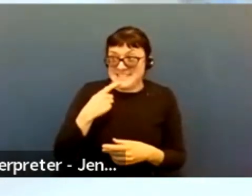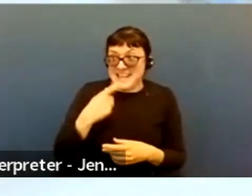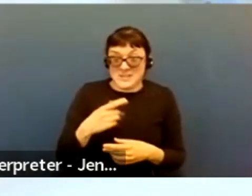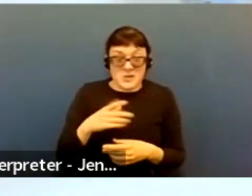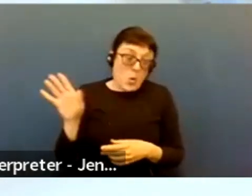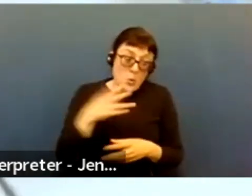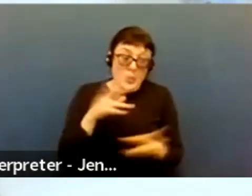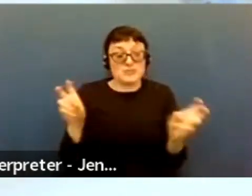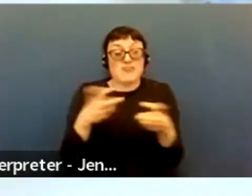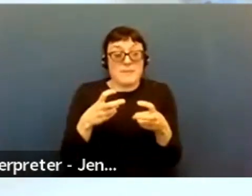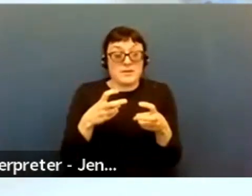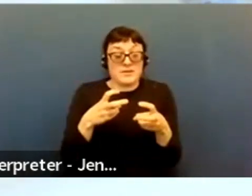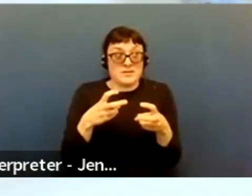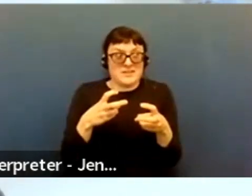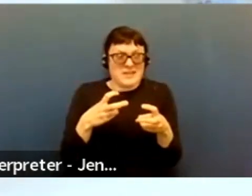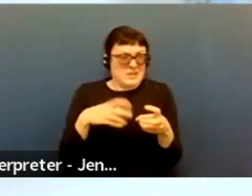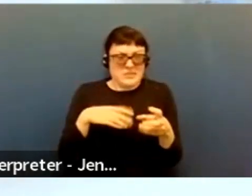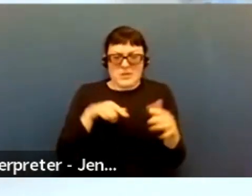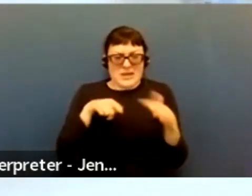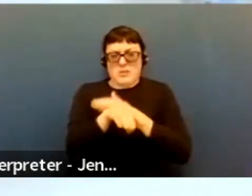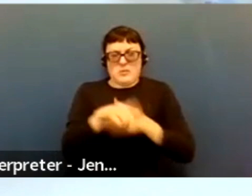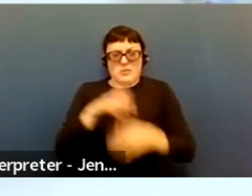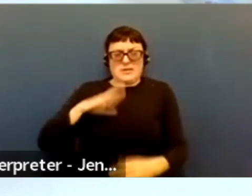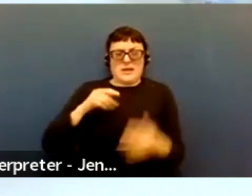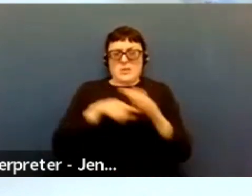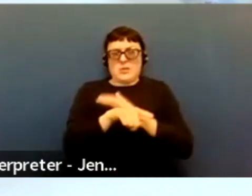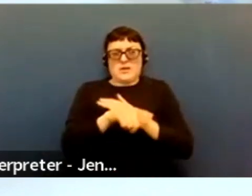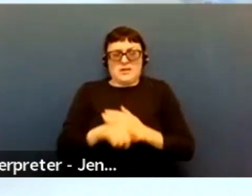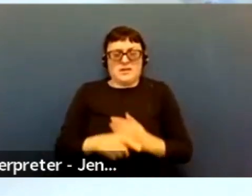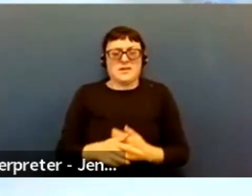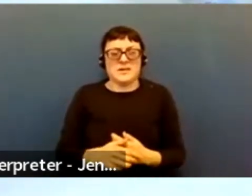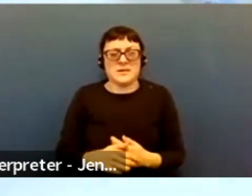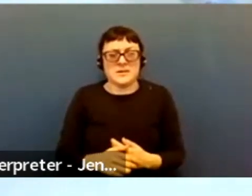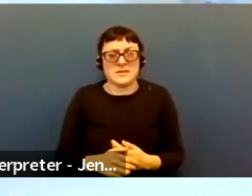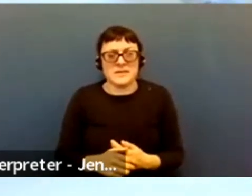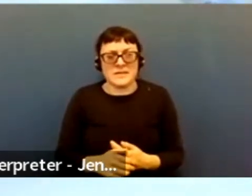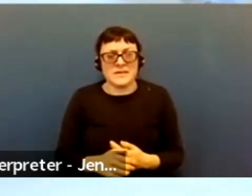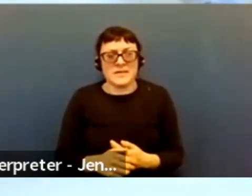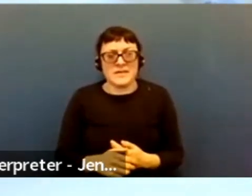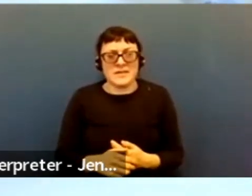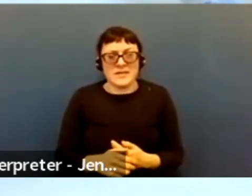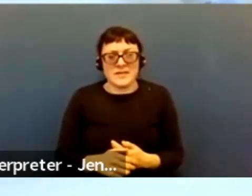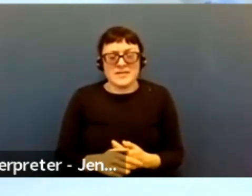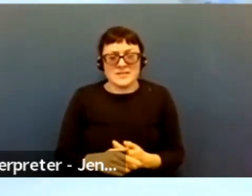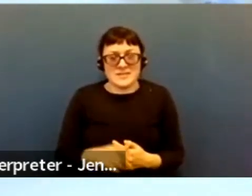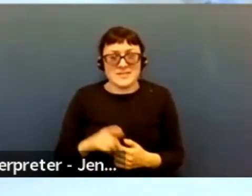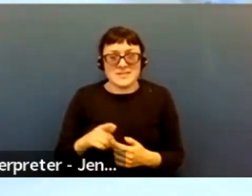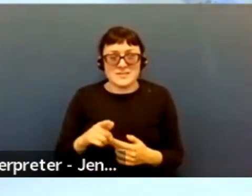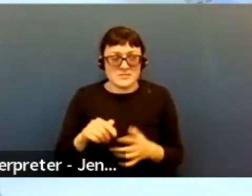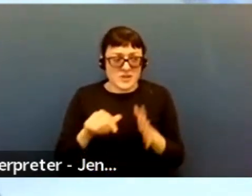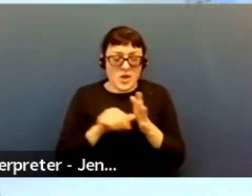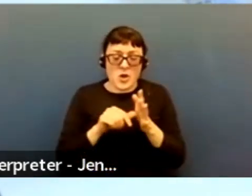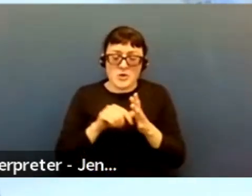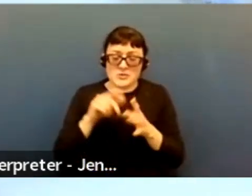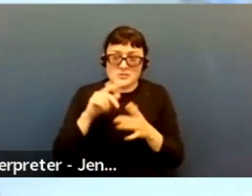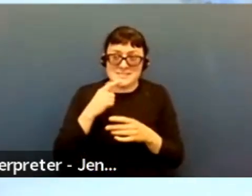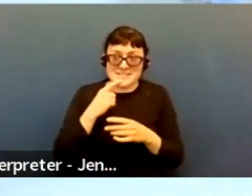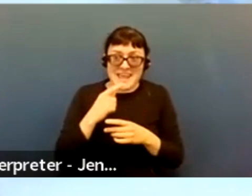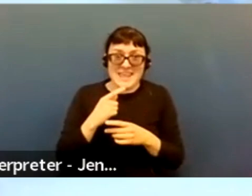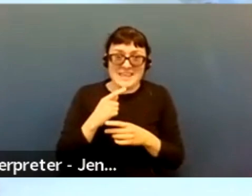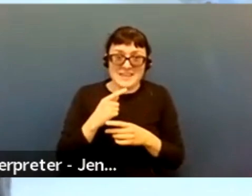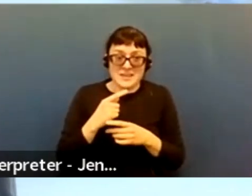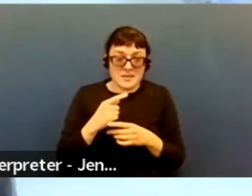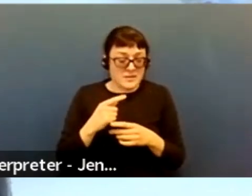about it. But that's all he's saying, it's all a big trap, and I don't want to be in it. And it's amazingly